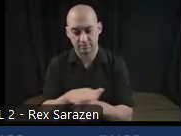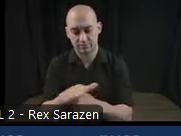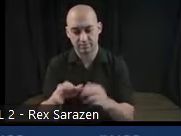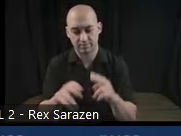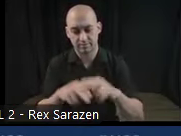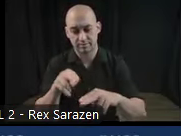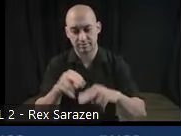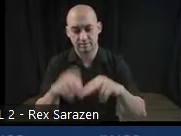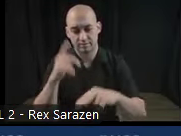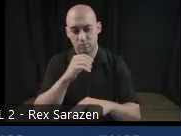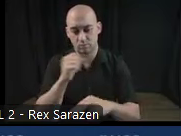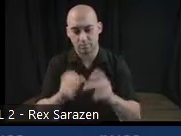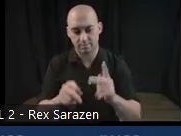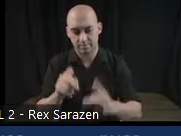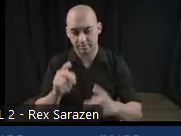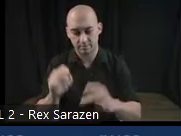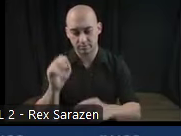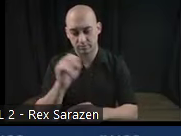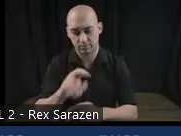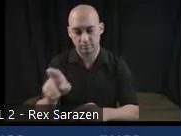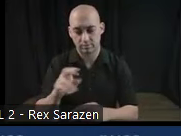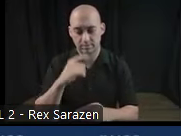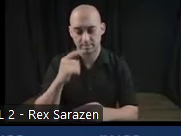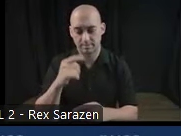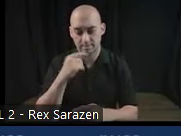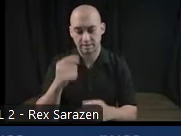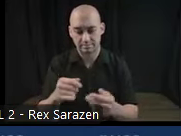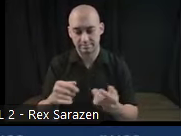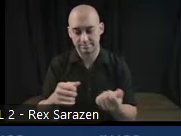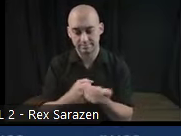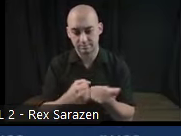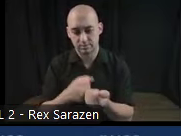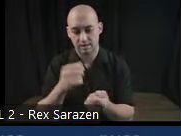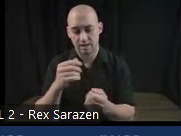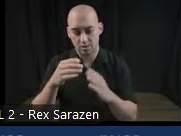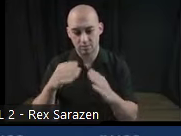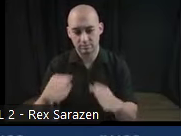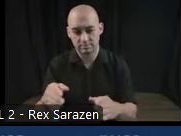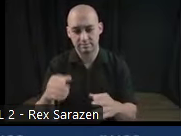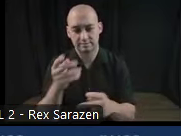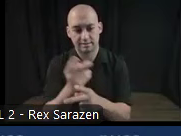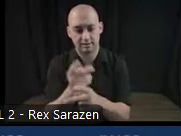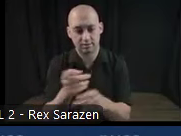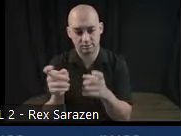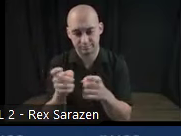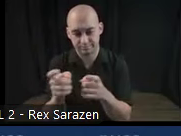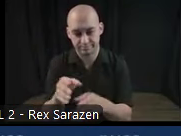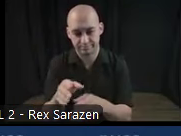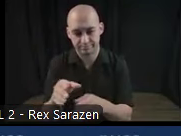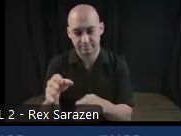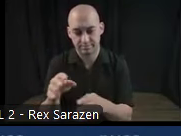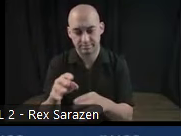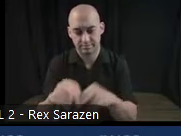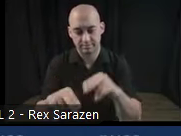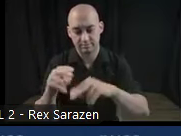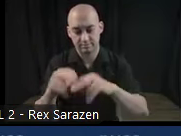care facility, or public subsidized housing. Care coordination agencies across the state are responsible for assisting